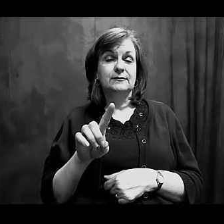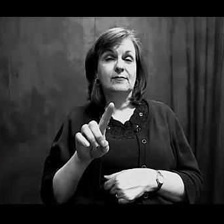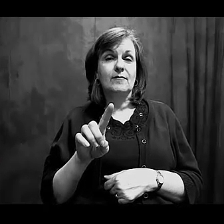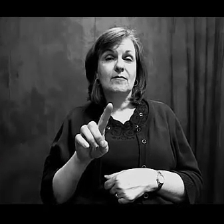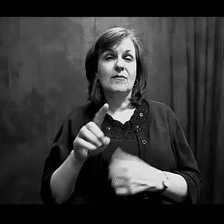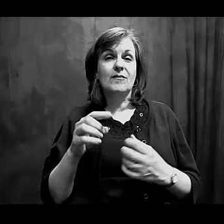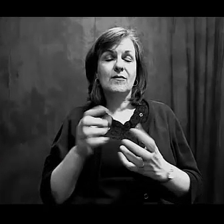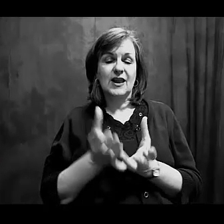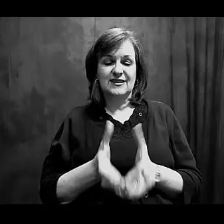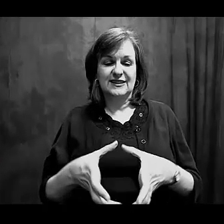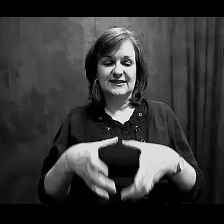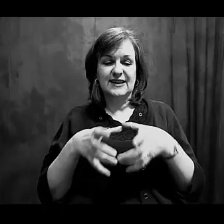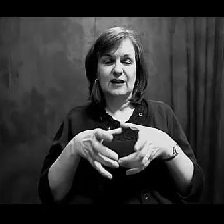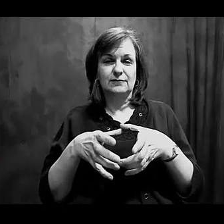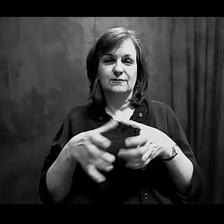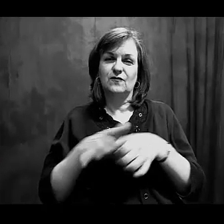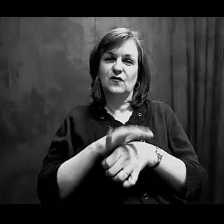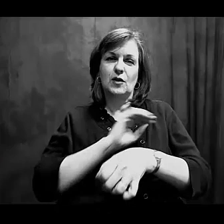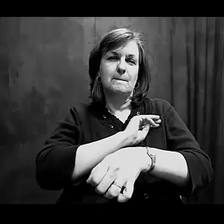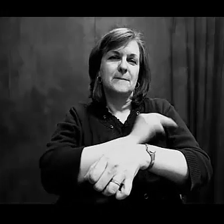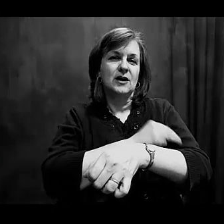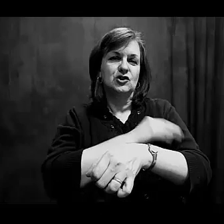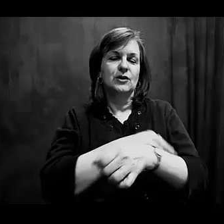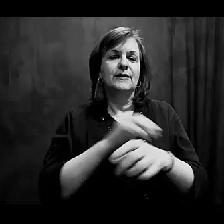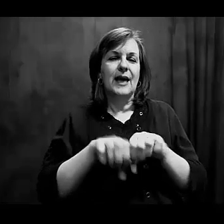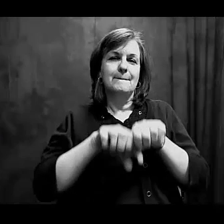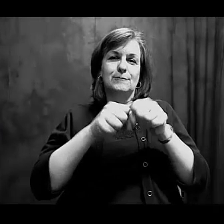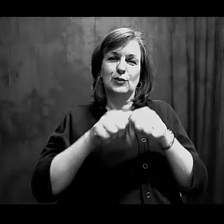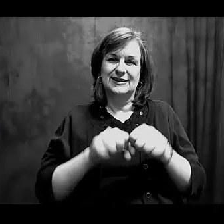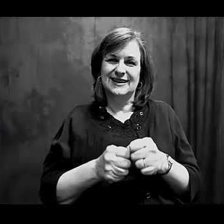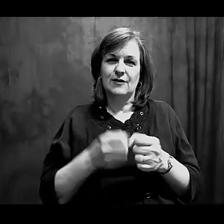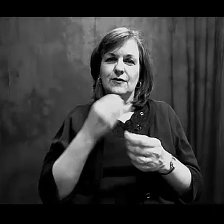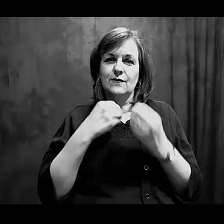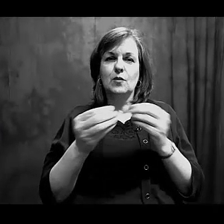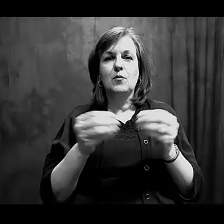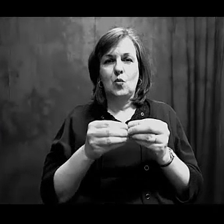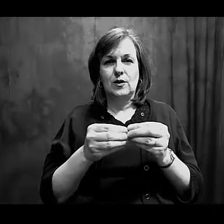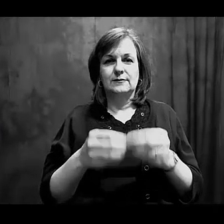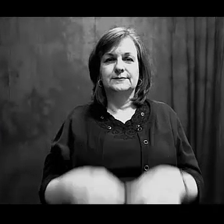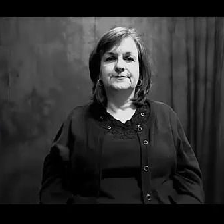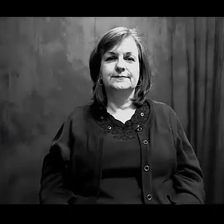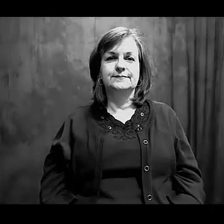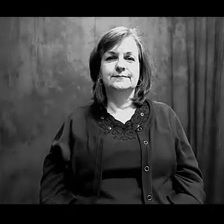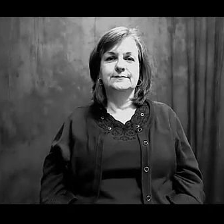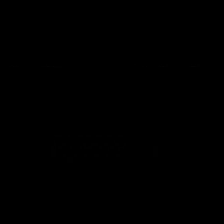sac that's going to help break down things even more.